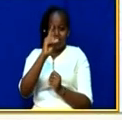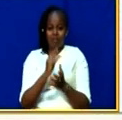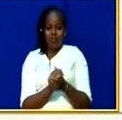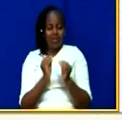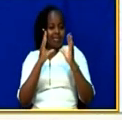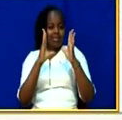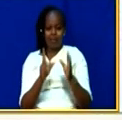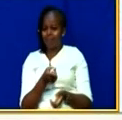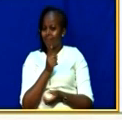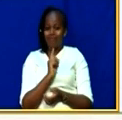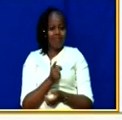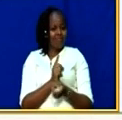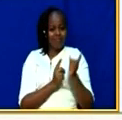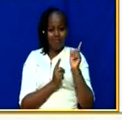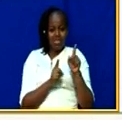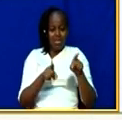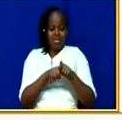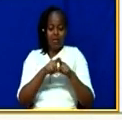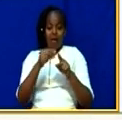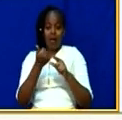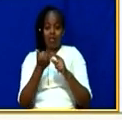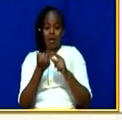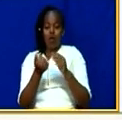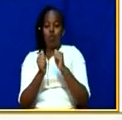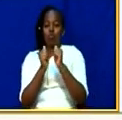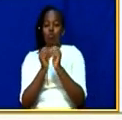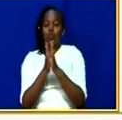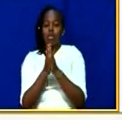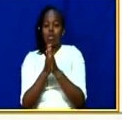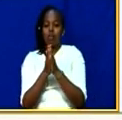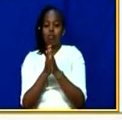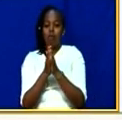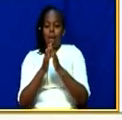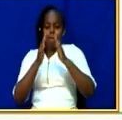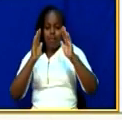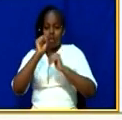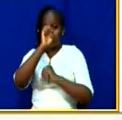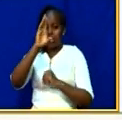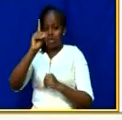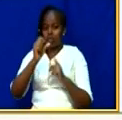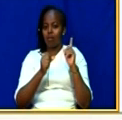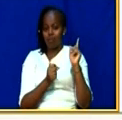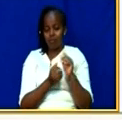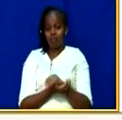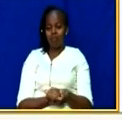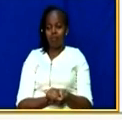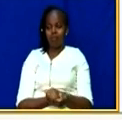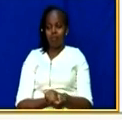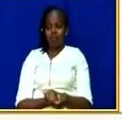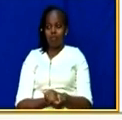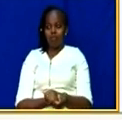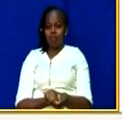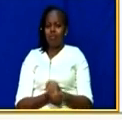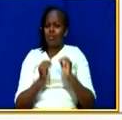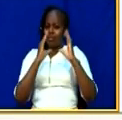And some crops there with large seeds. Wow. Wow. Yes.